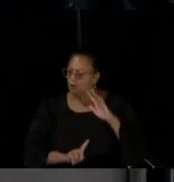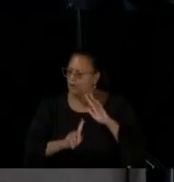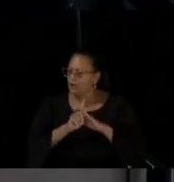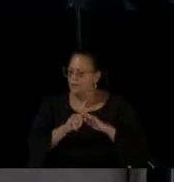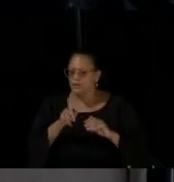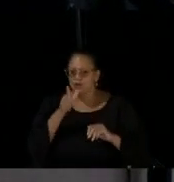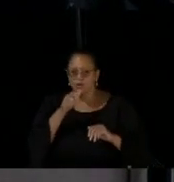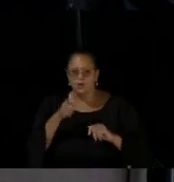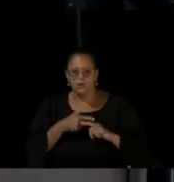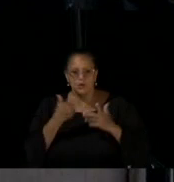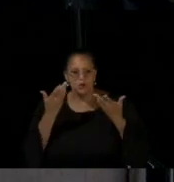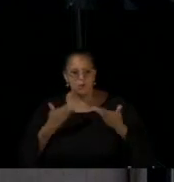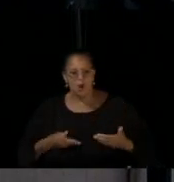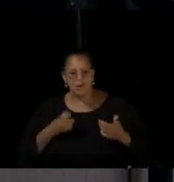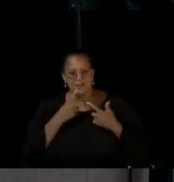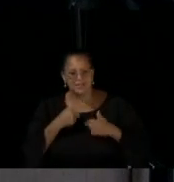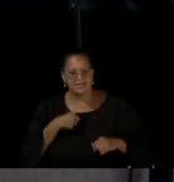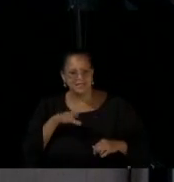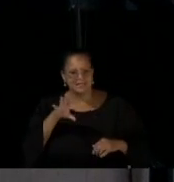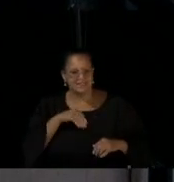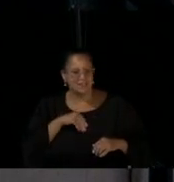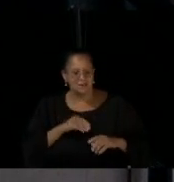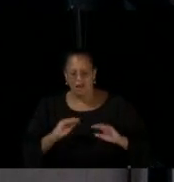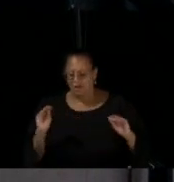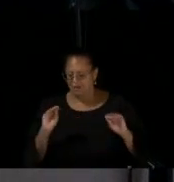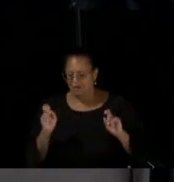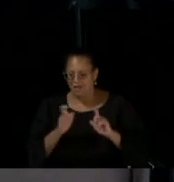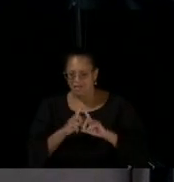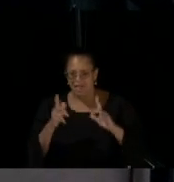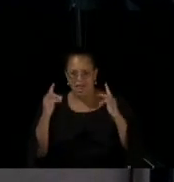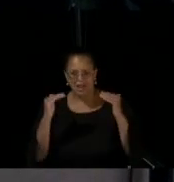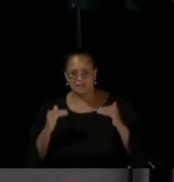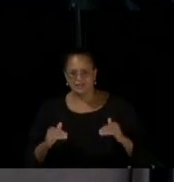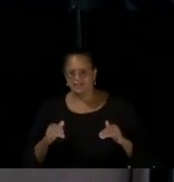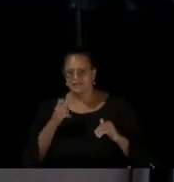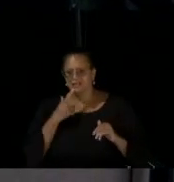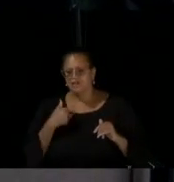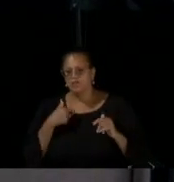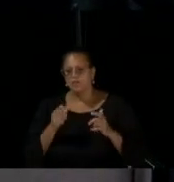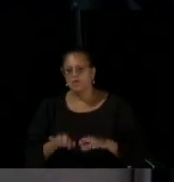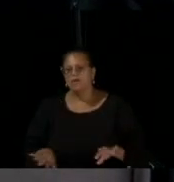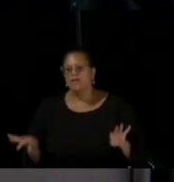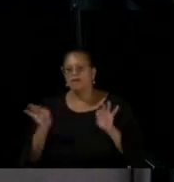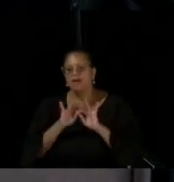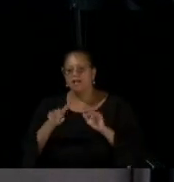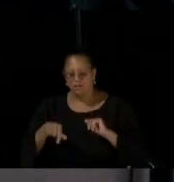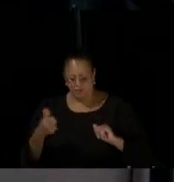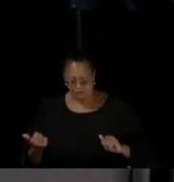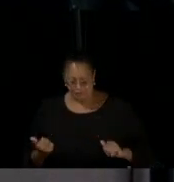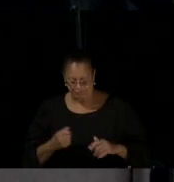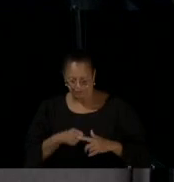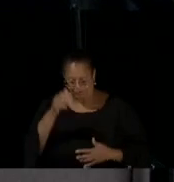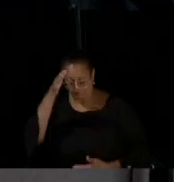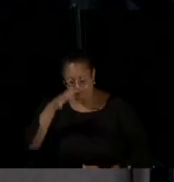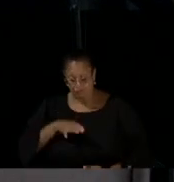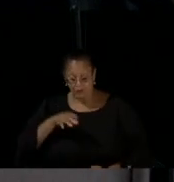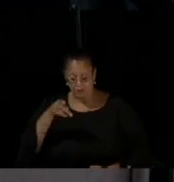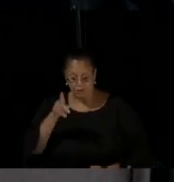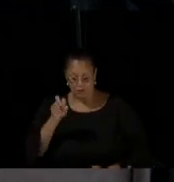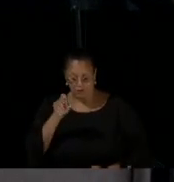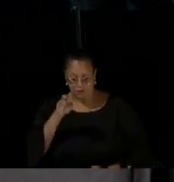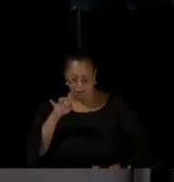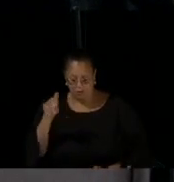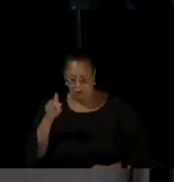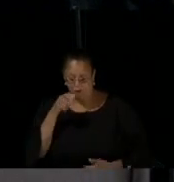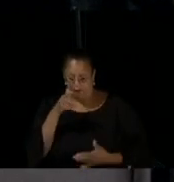are and accepting nothing less of oneself or others. Mr. Perot shared his story,